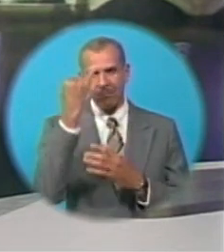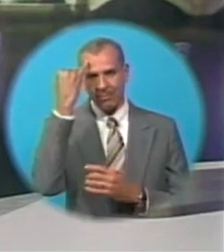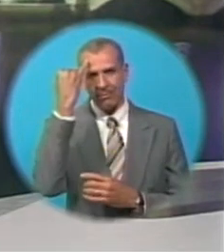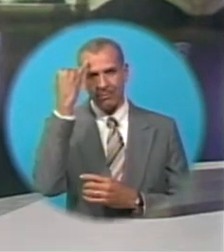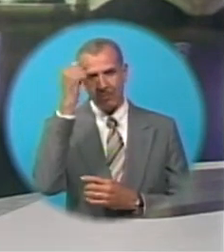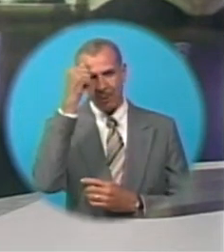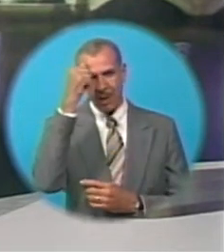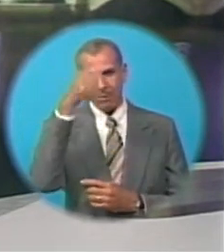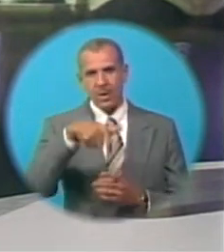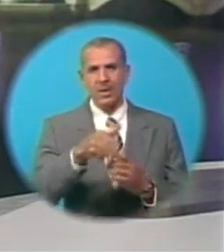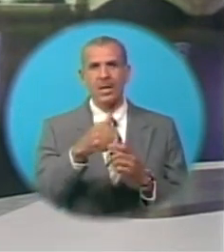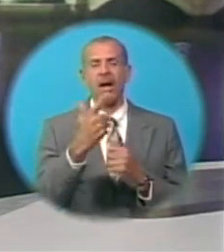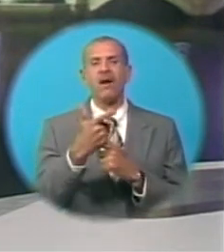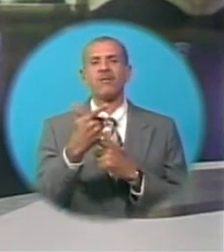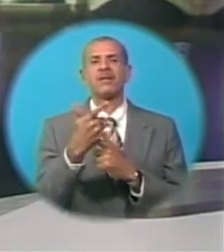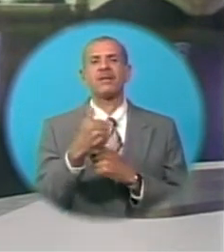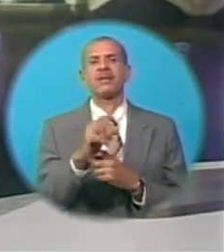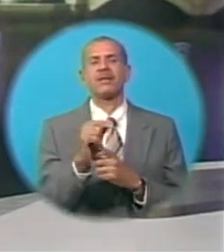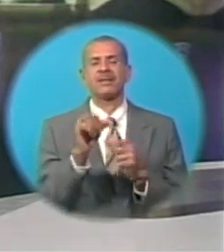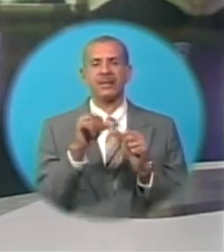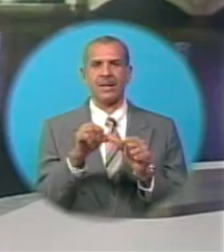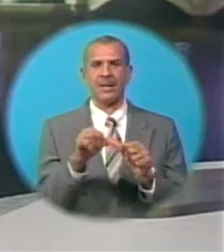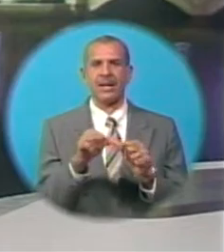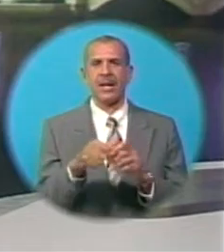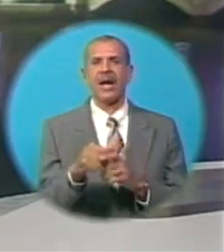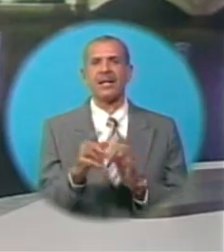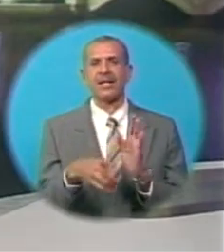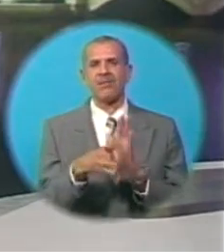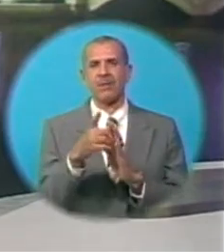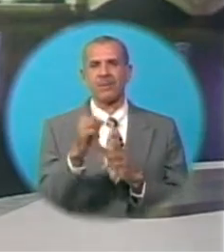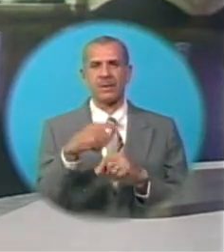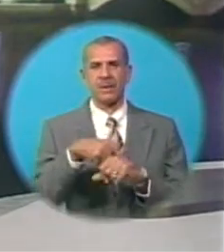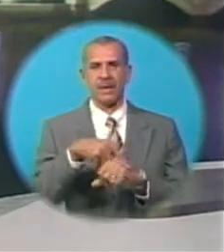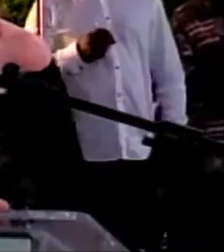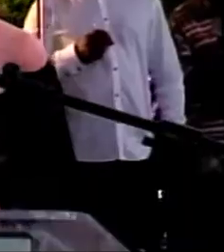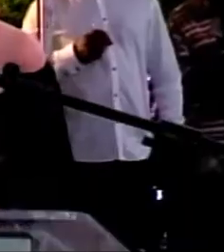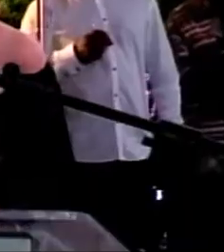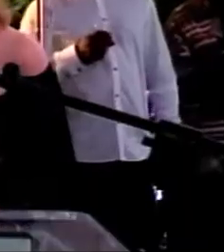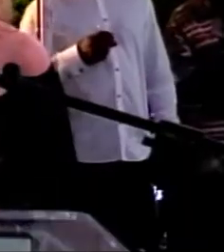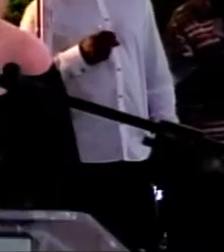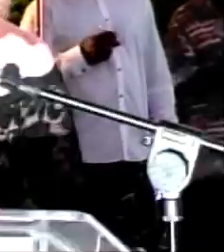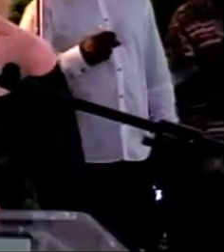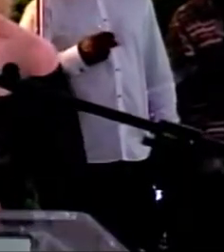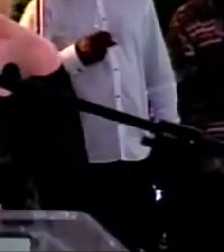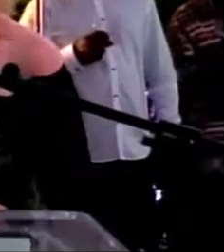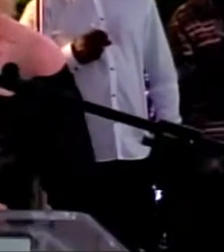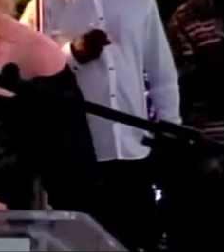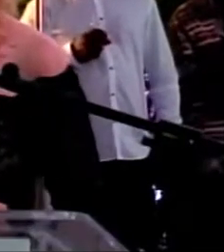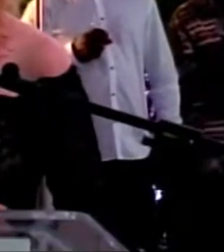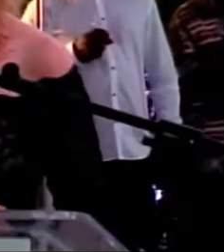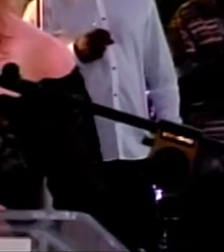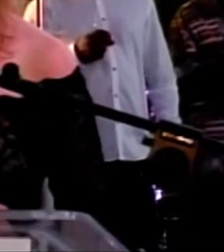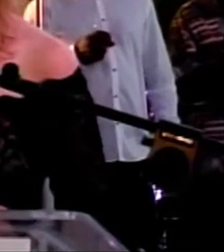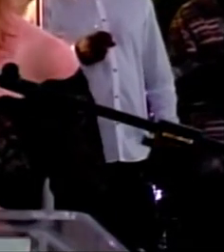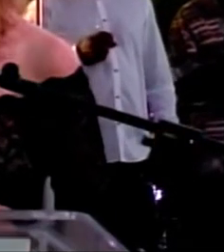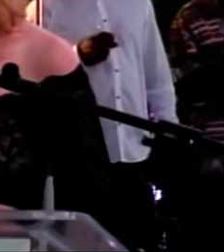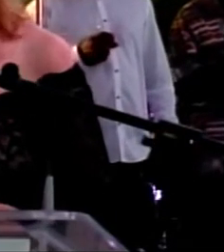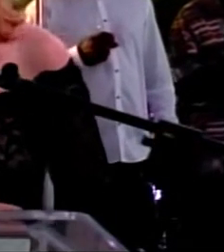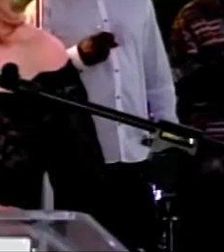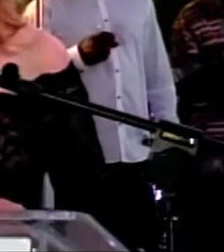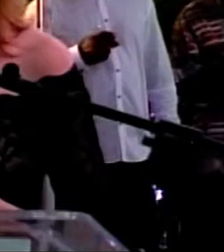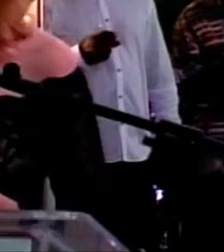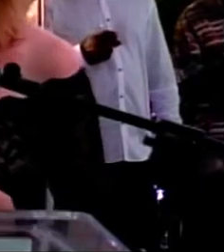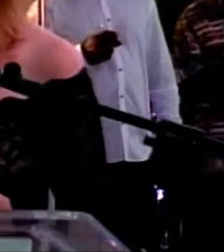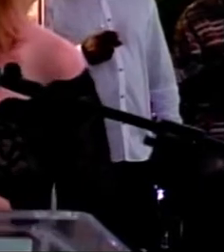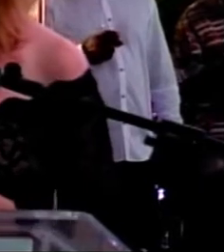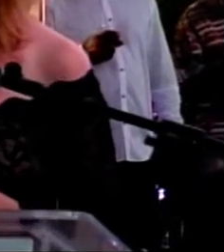She also talked about some of the positive developments during that time. A huge new aid program for the region, bigger than we've